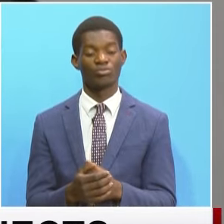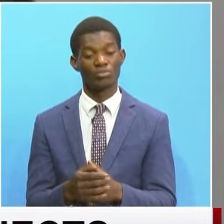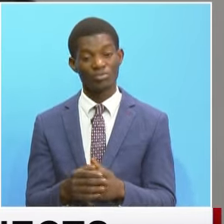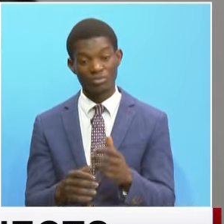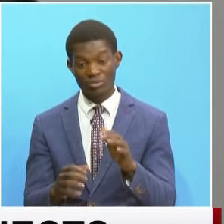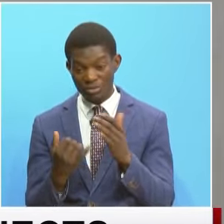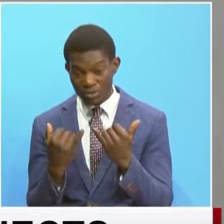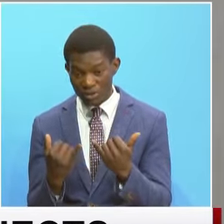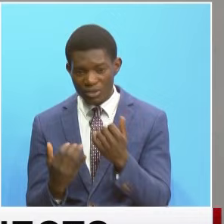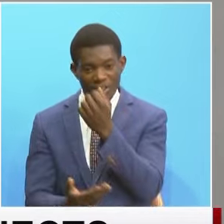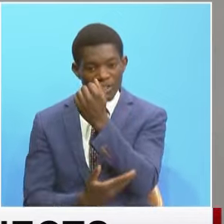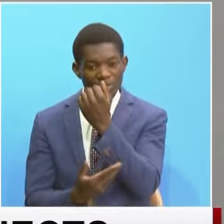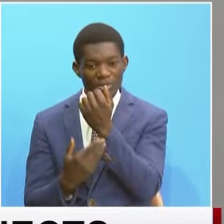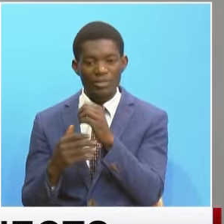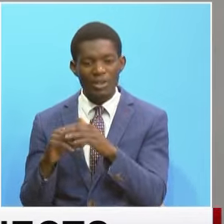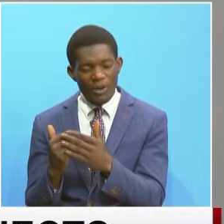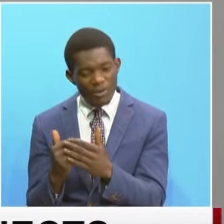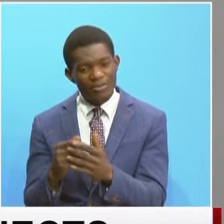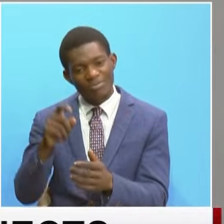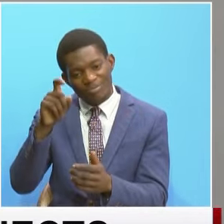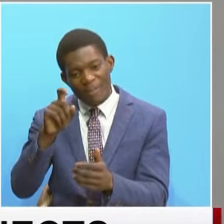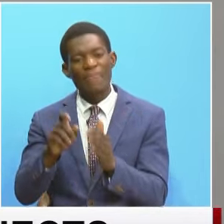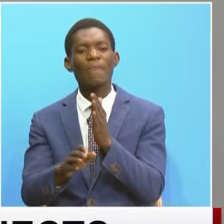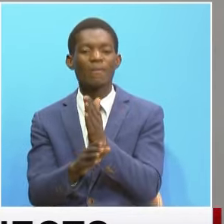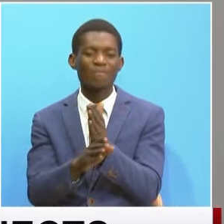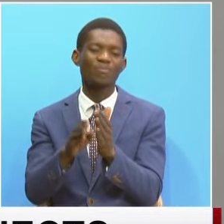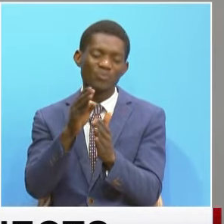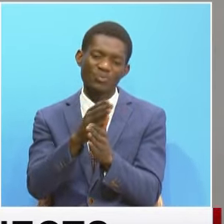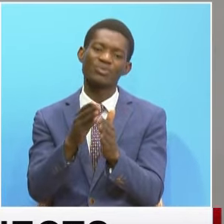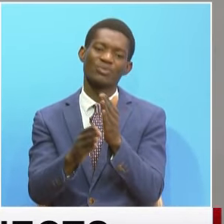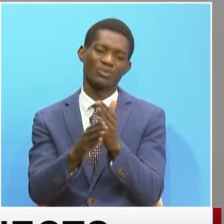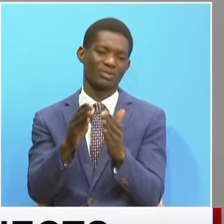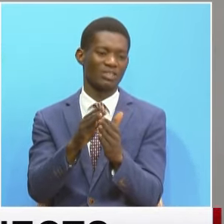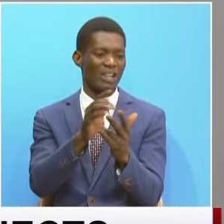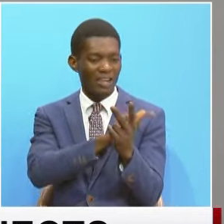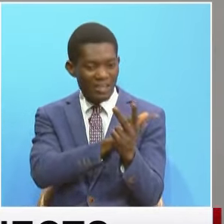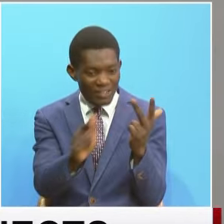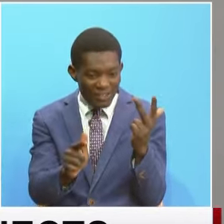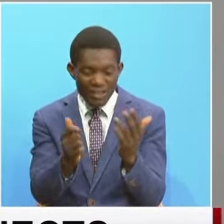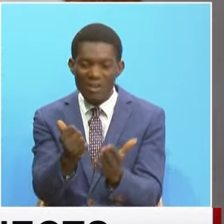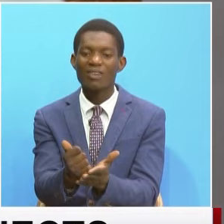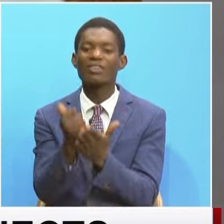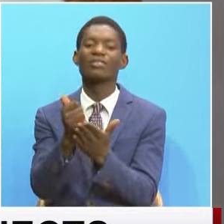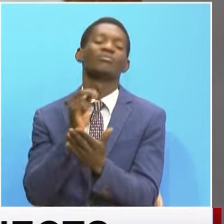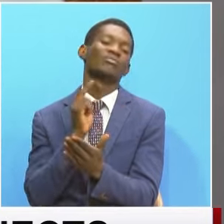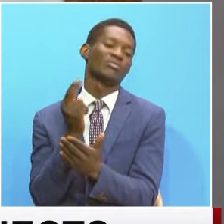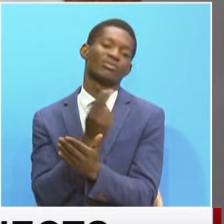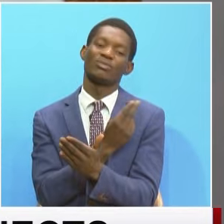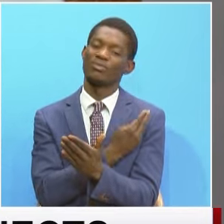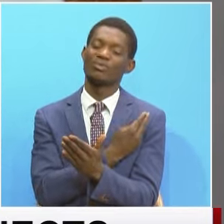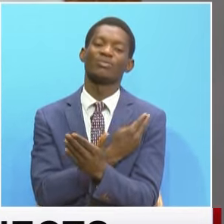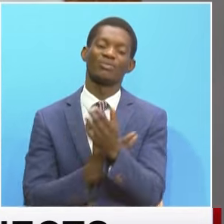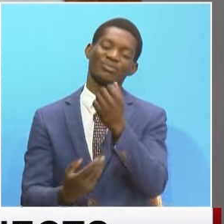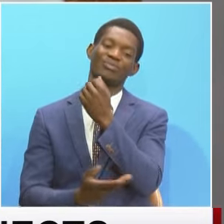projects that we are talking about here will actually drive us to that status. Meanwhile,